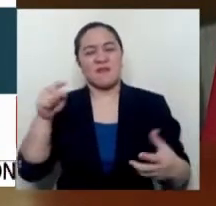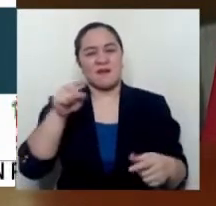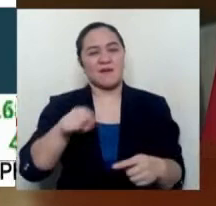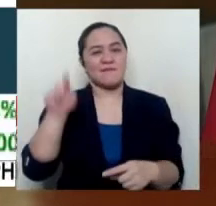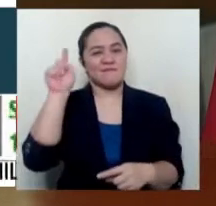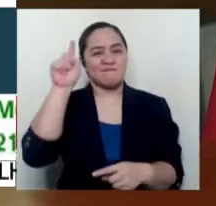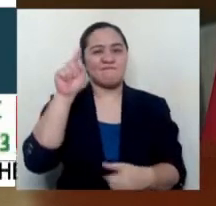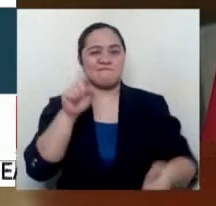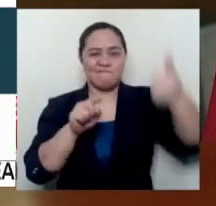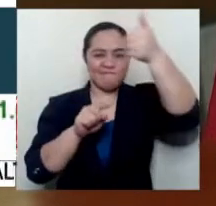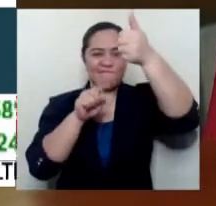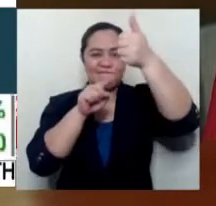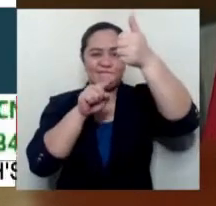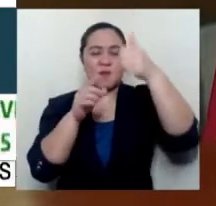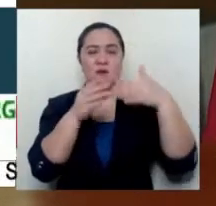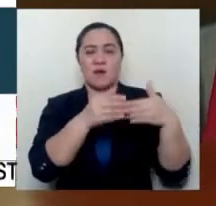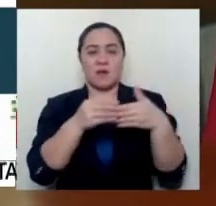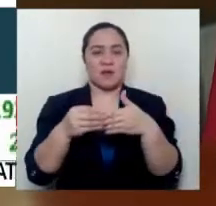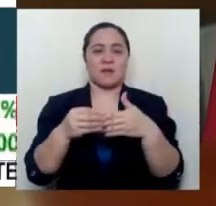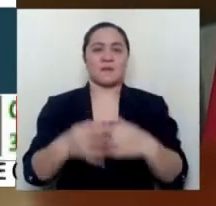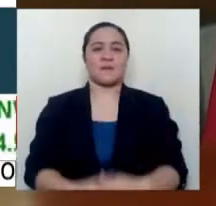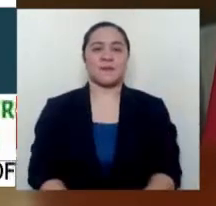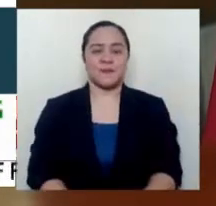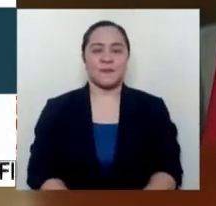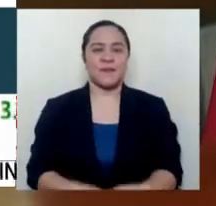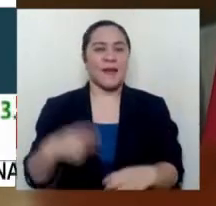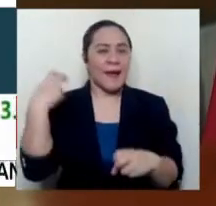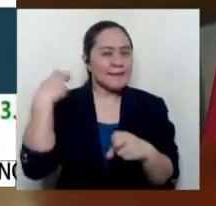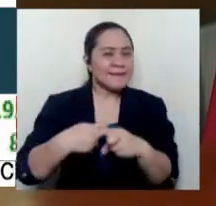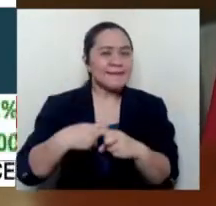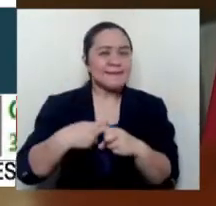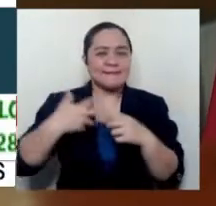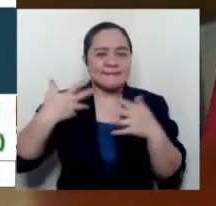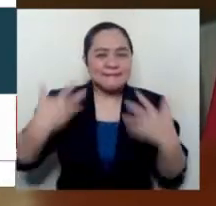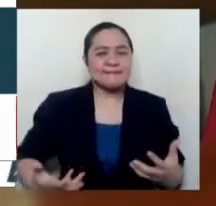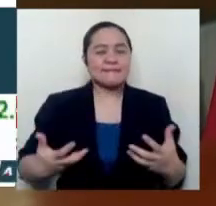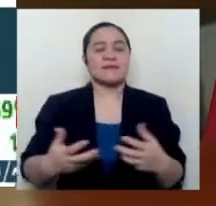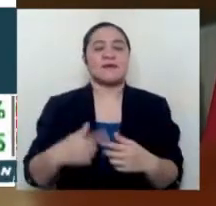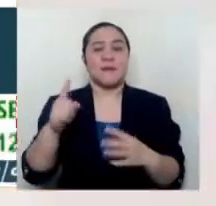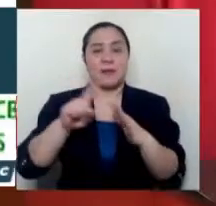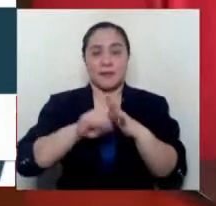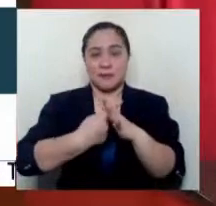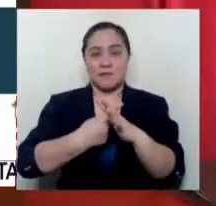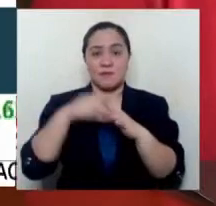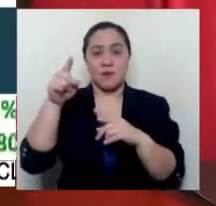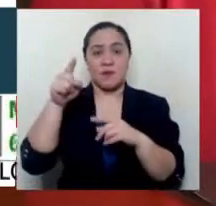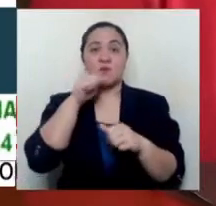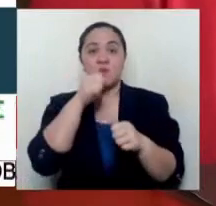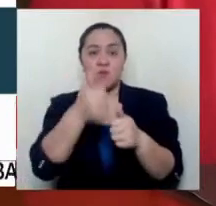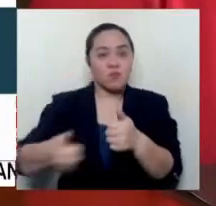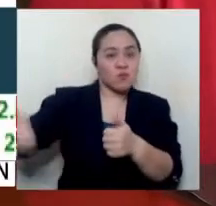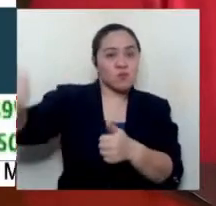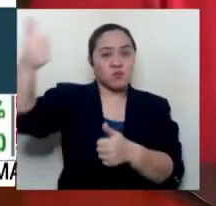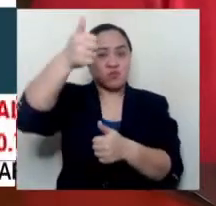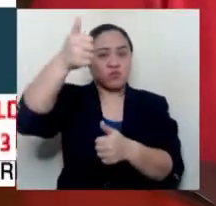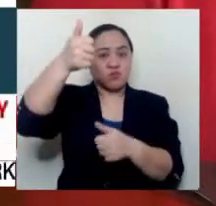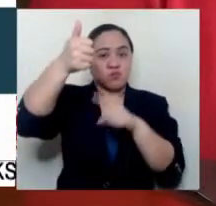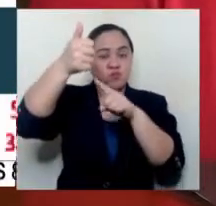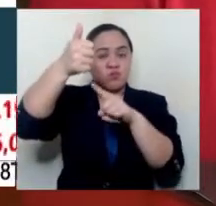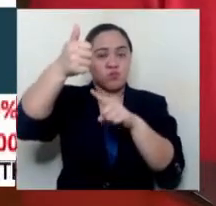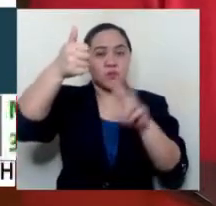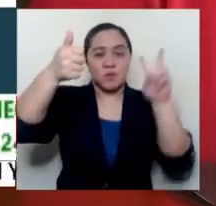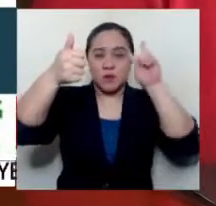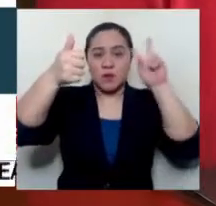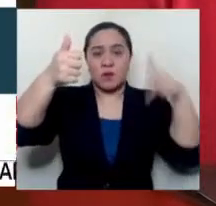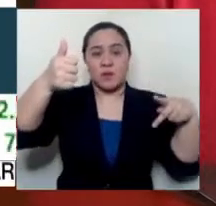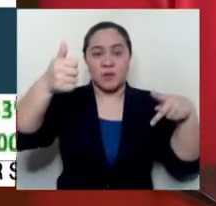leader sa gobyerno. So for me, nag-umpisa yan sa pinakamataas. I think si VP Robredo,